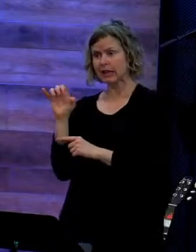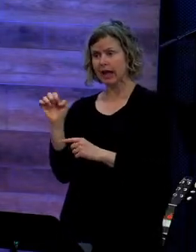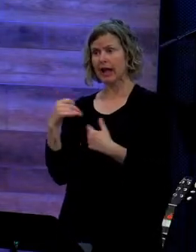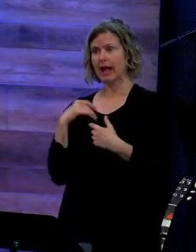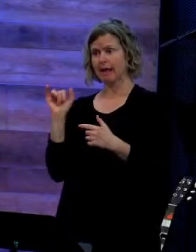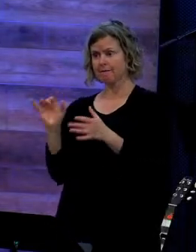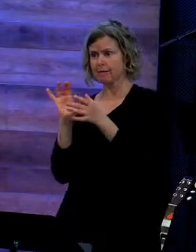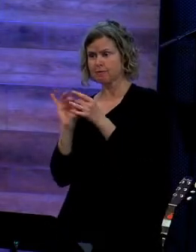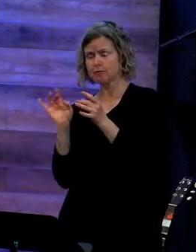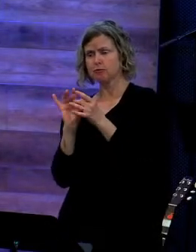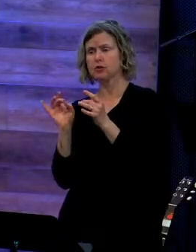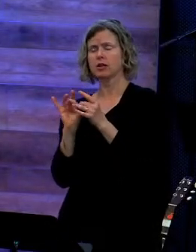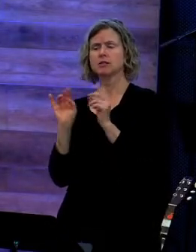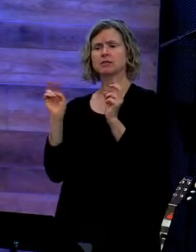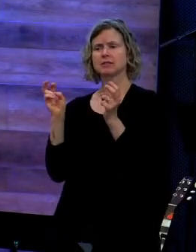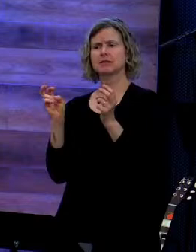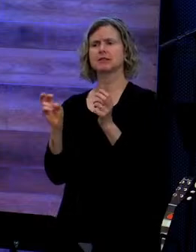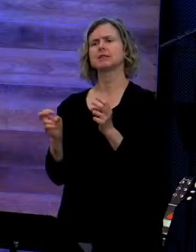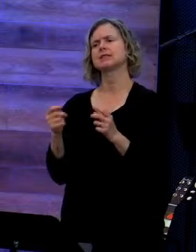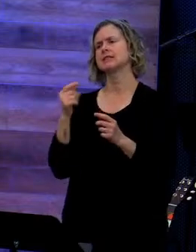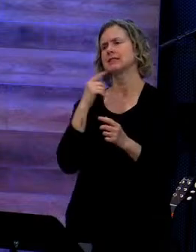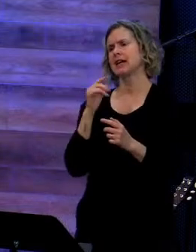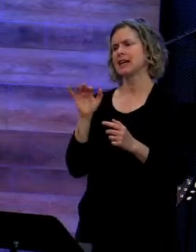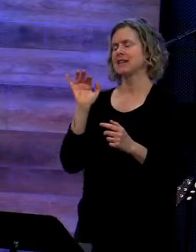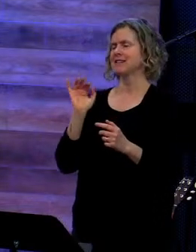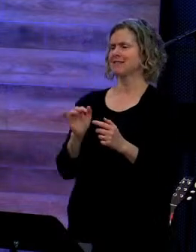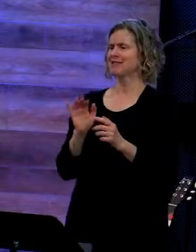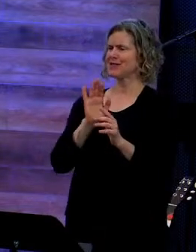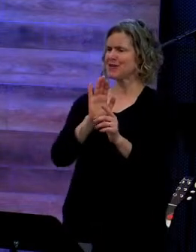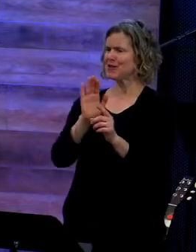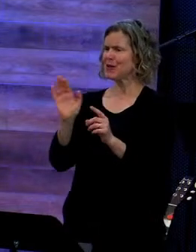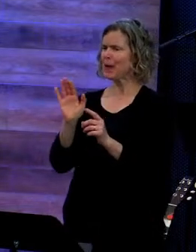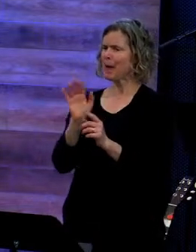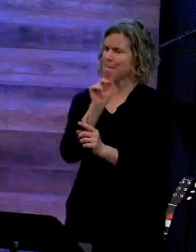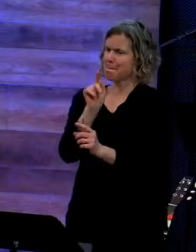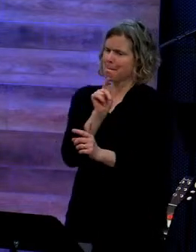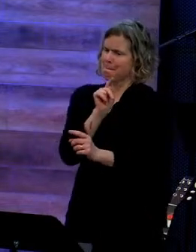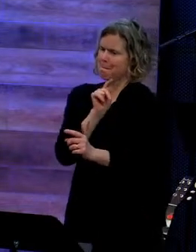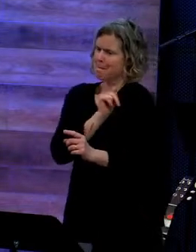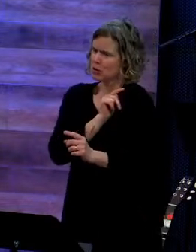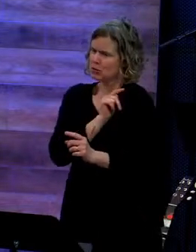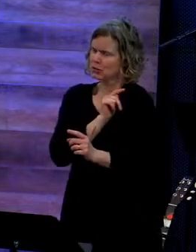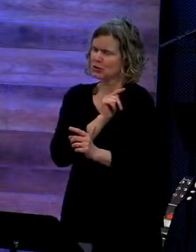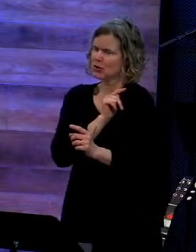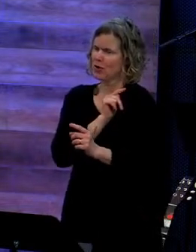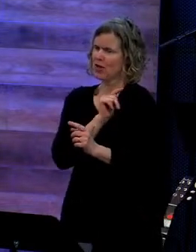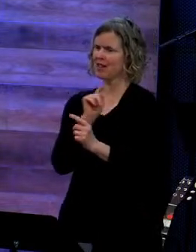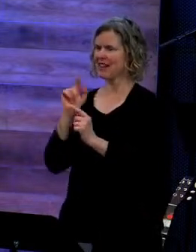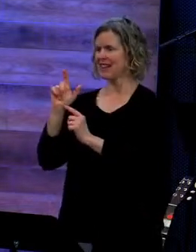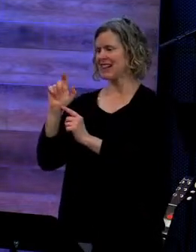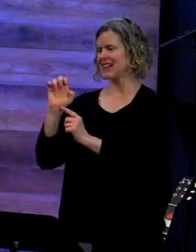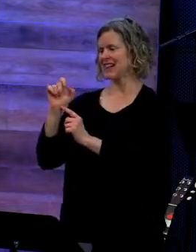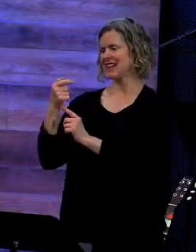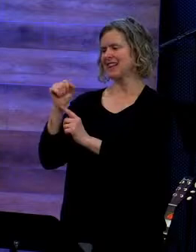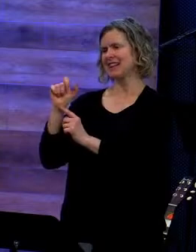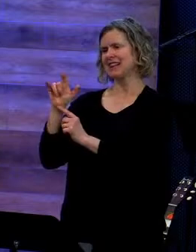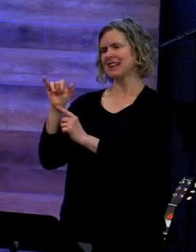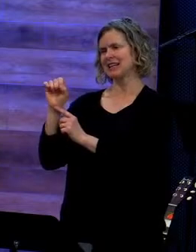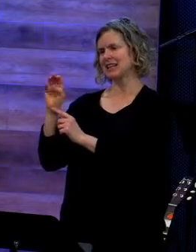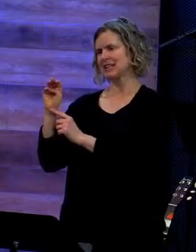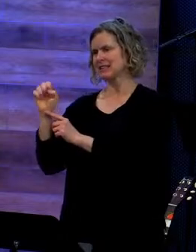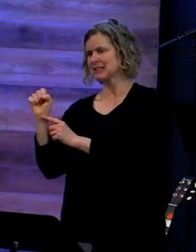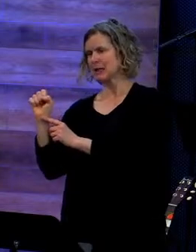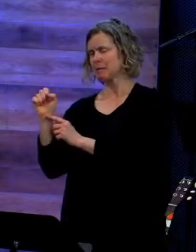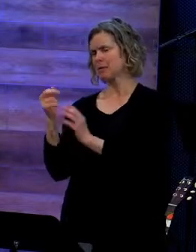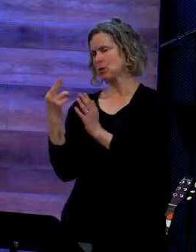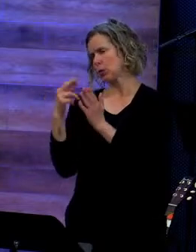personal legalisms that you need in your life? They're rules, but they're just rules for you. You will not put them on anybody else. Some